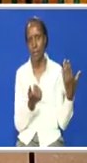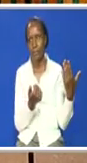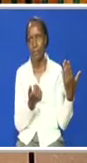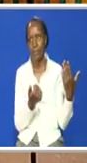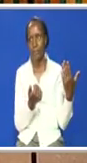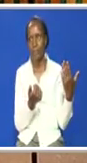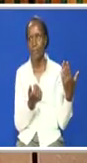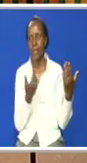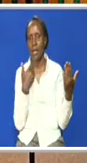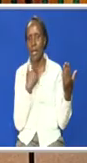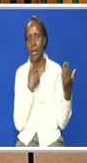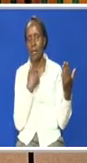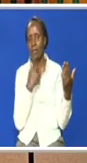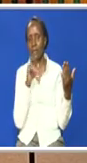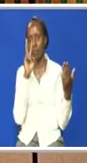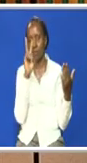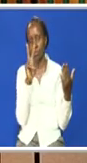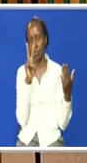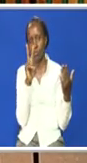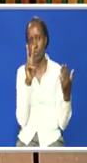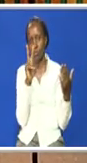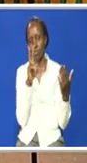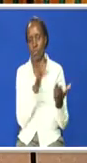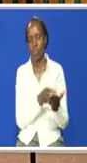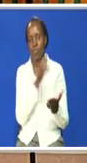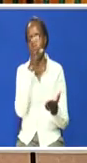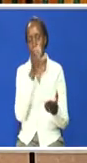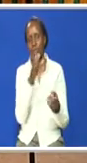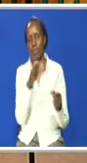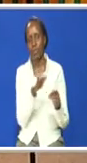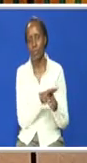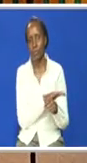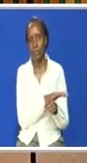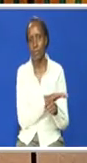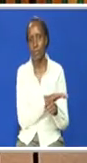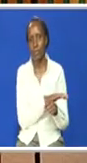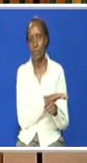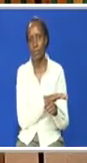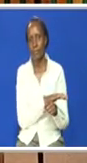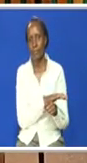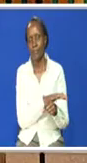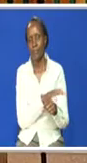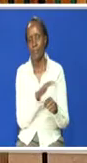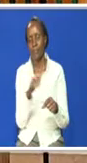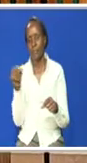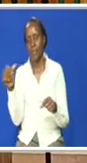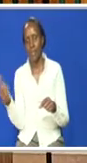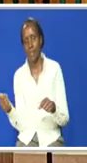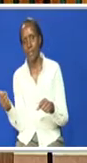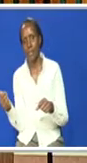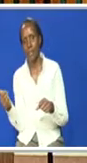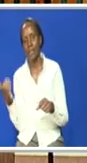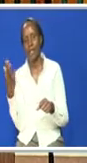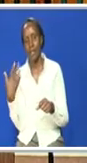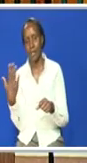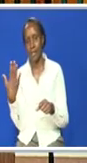I have 2 bottle tops. On this